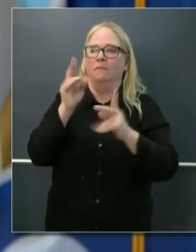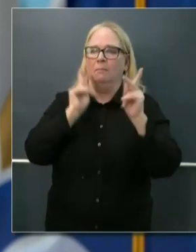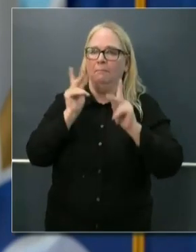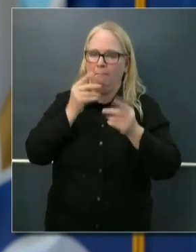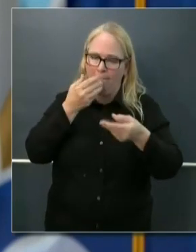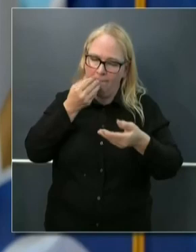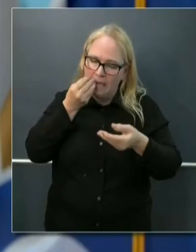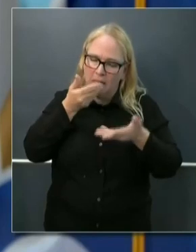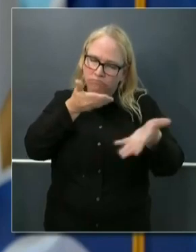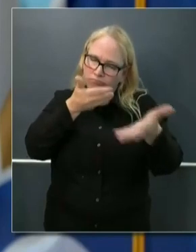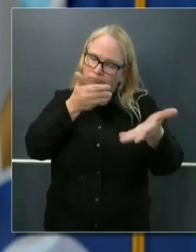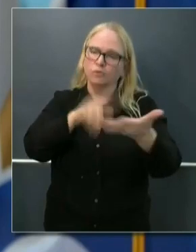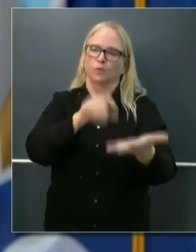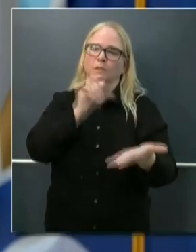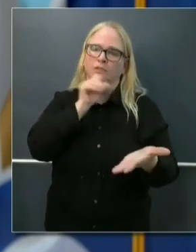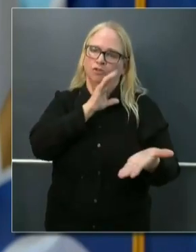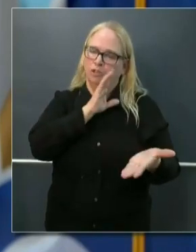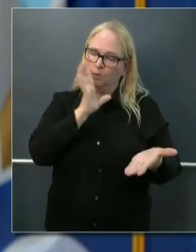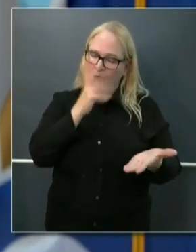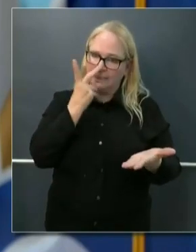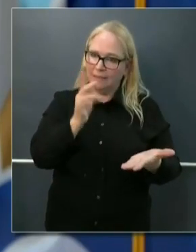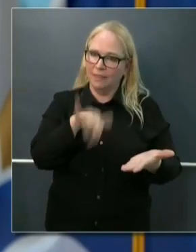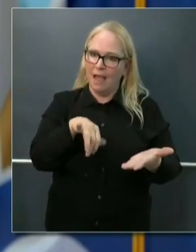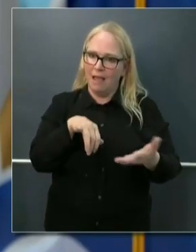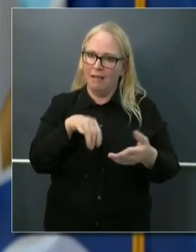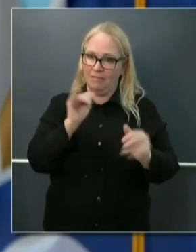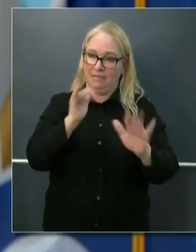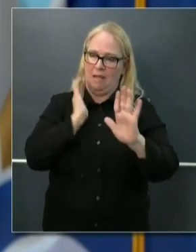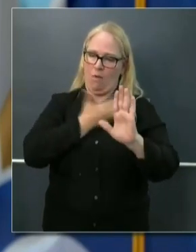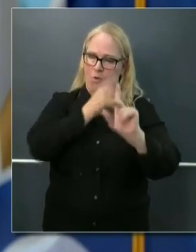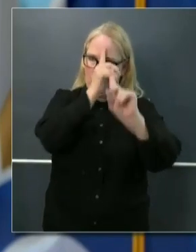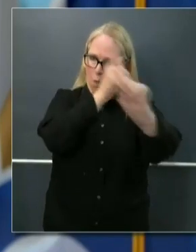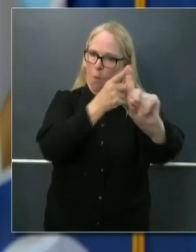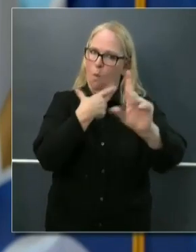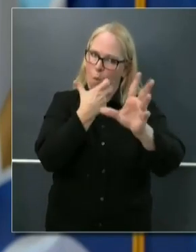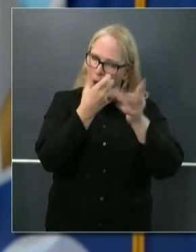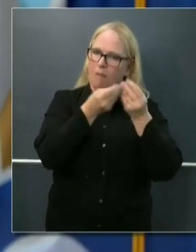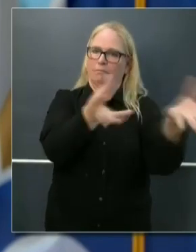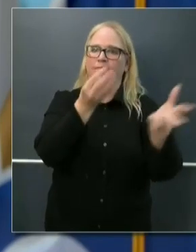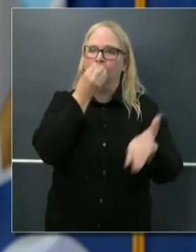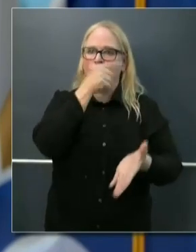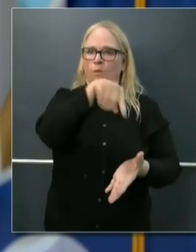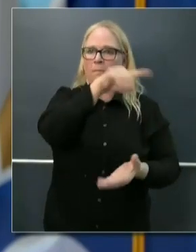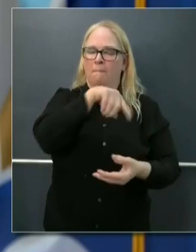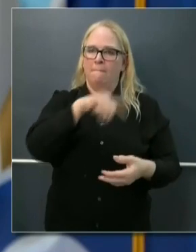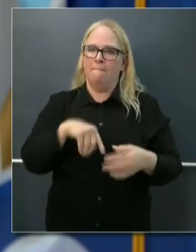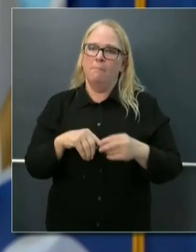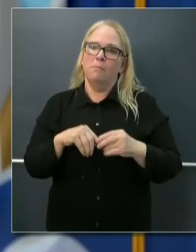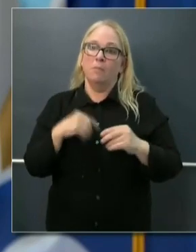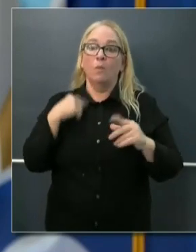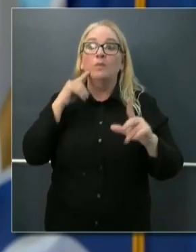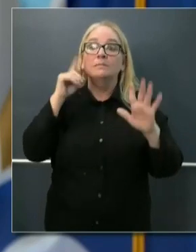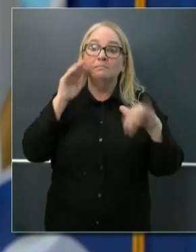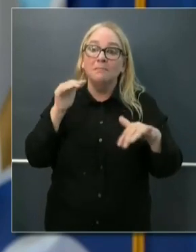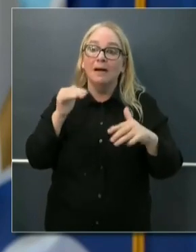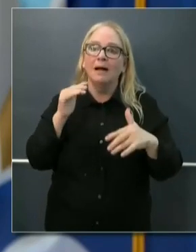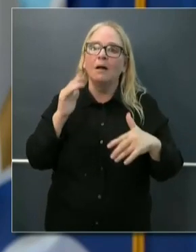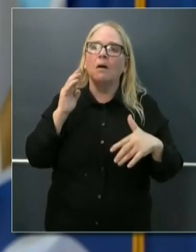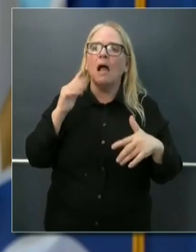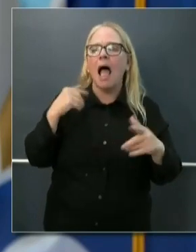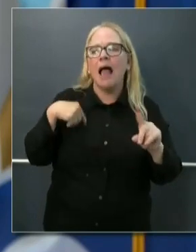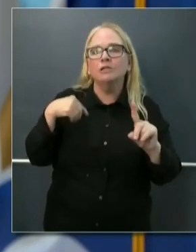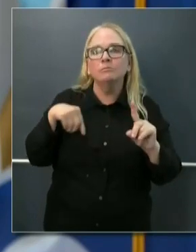this program. And so that's the framework of eligibility that we laid out earlier. And again, we'll make that very, very